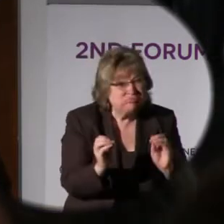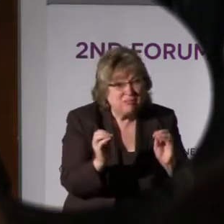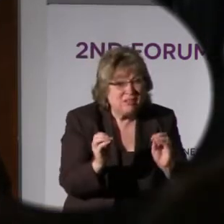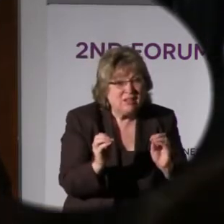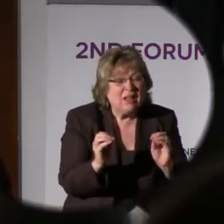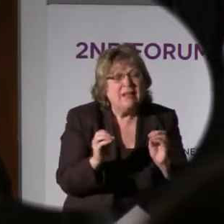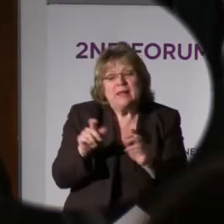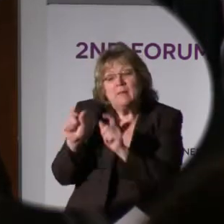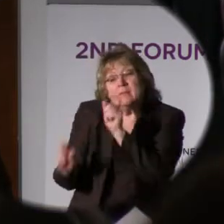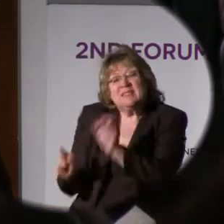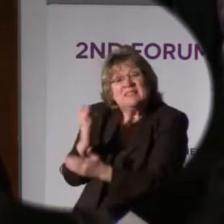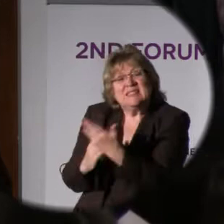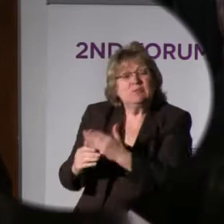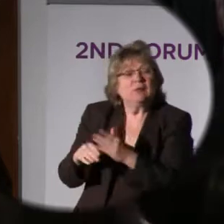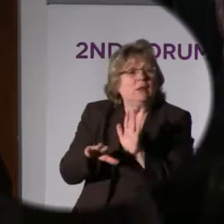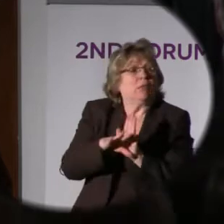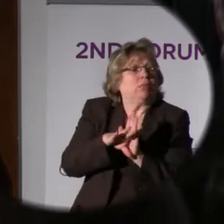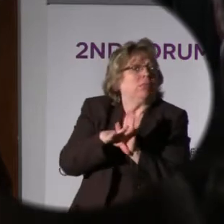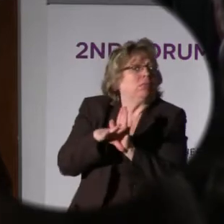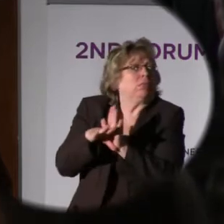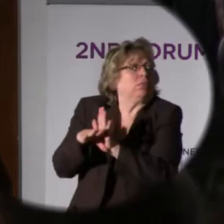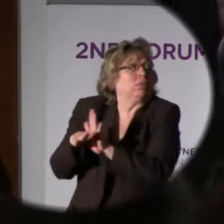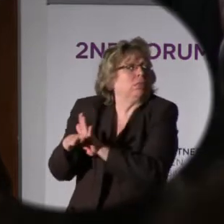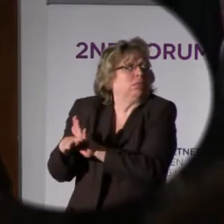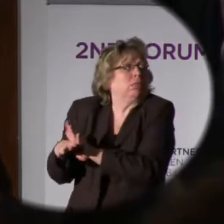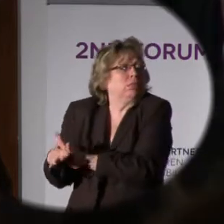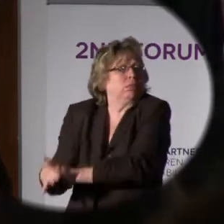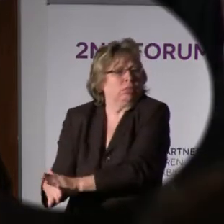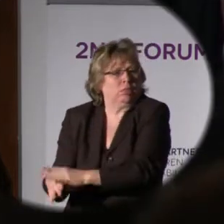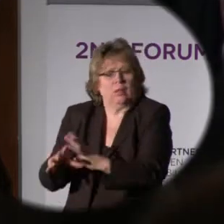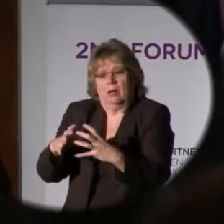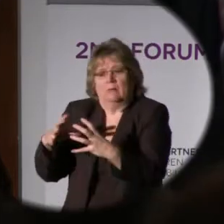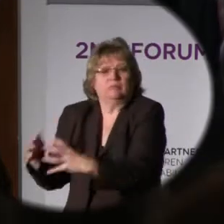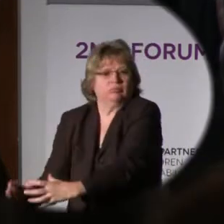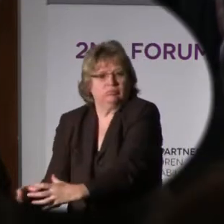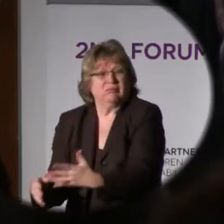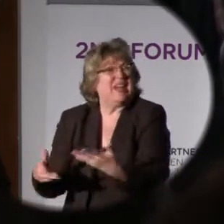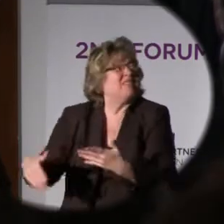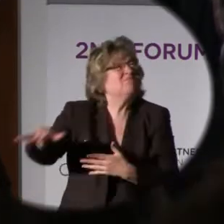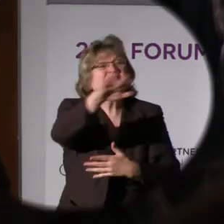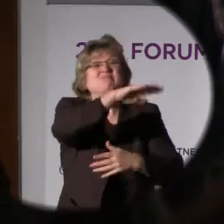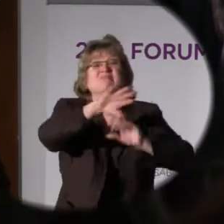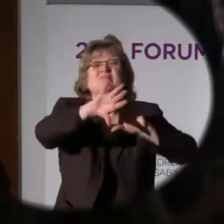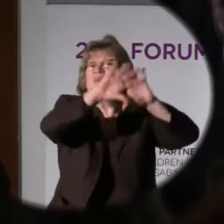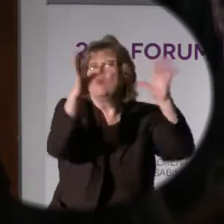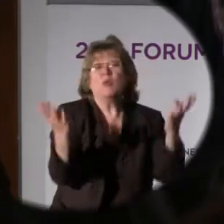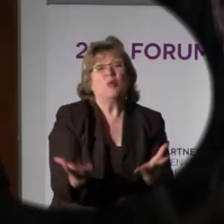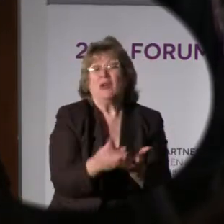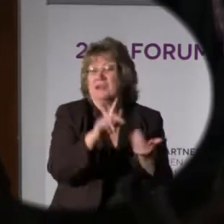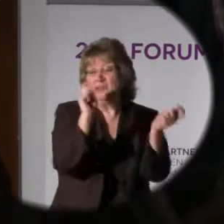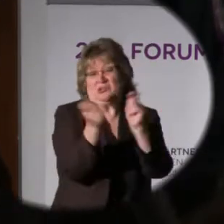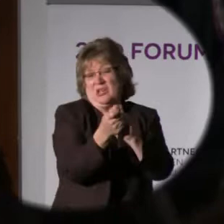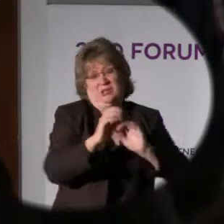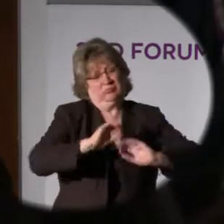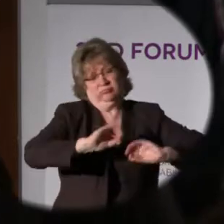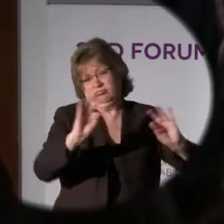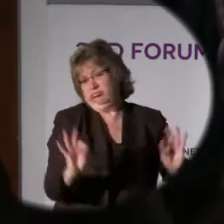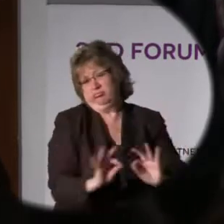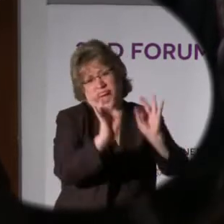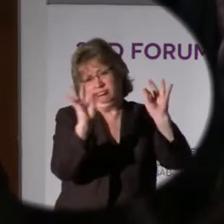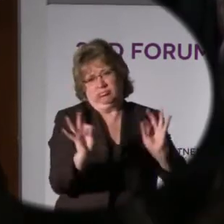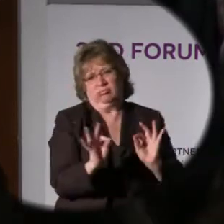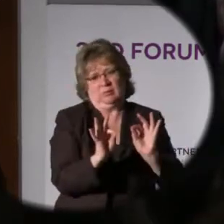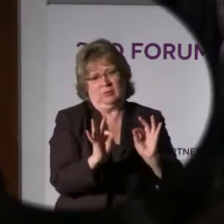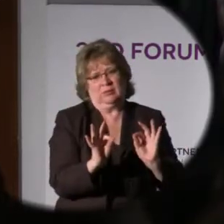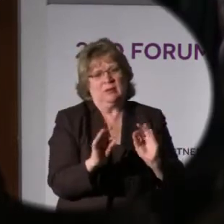hunger that has been the hallmark of the sector will not change if we don't include them. And the development